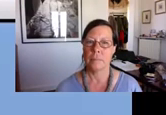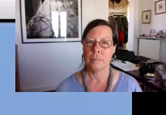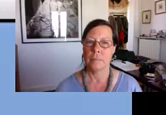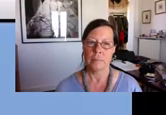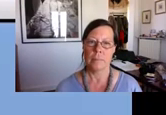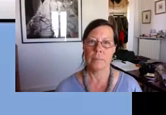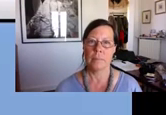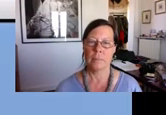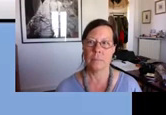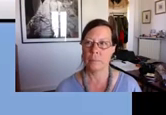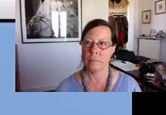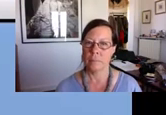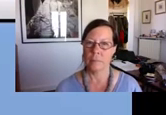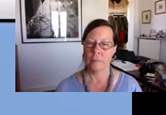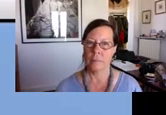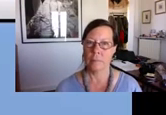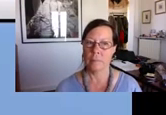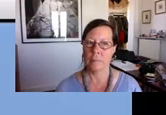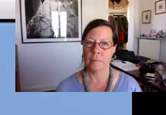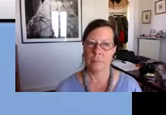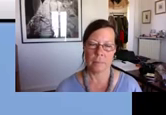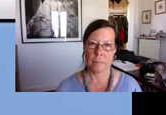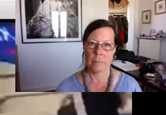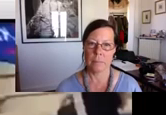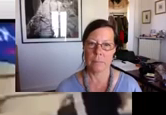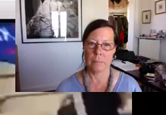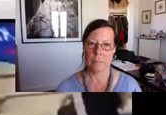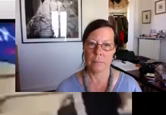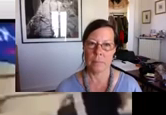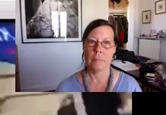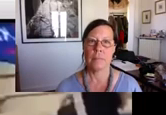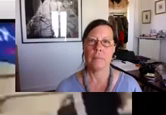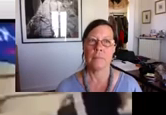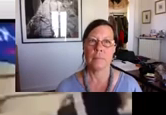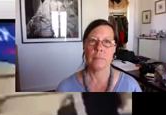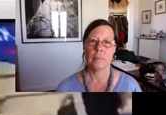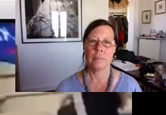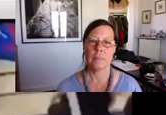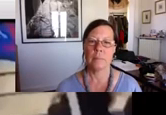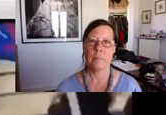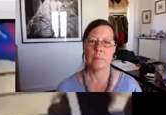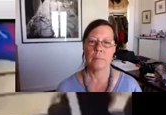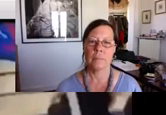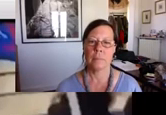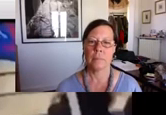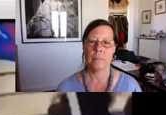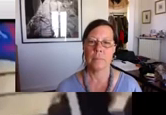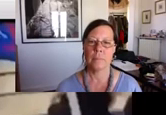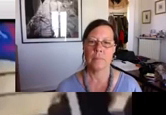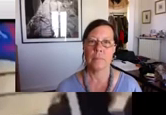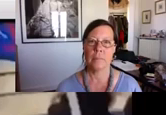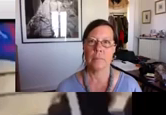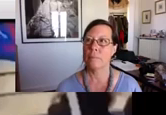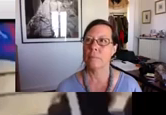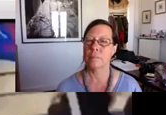by Chinese operatives aiming to sow discord. USA! And there are the recent nationwide protests of stay-at-home